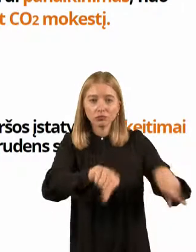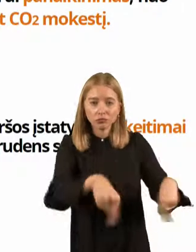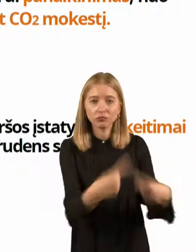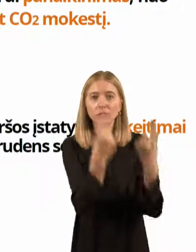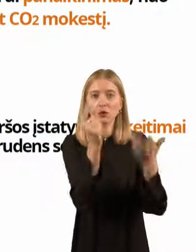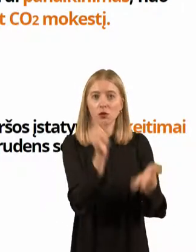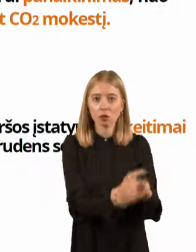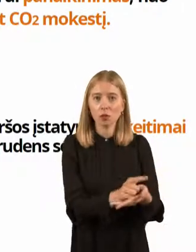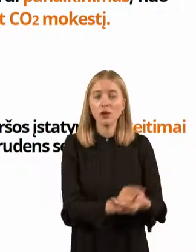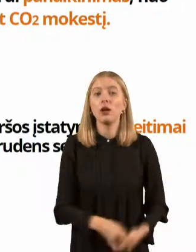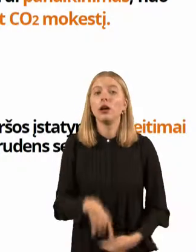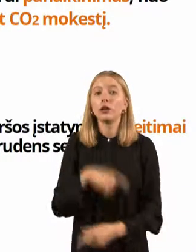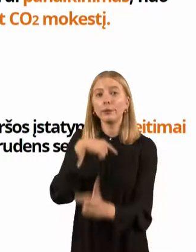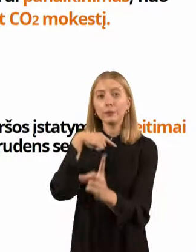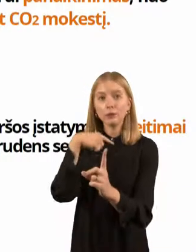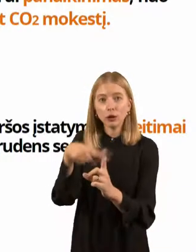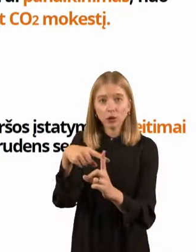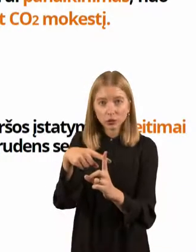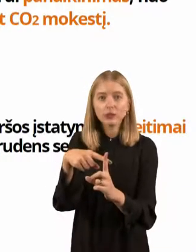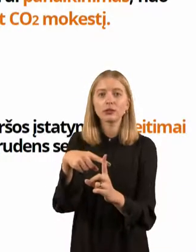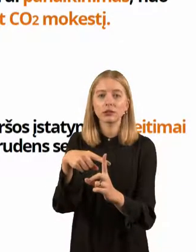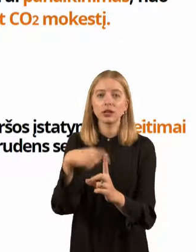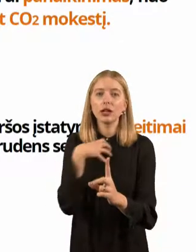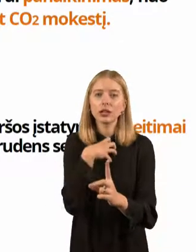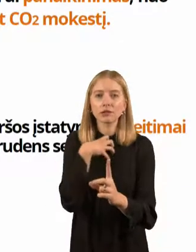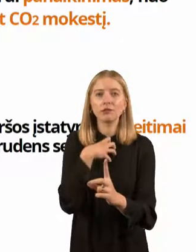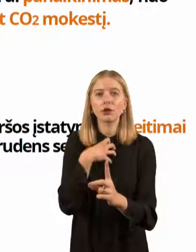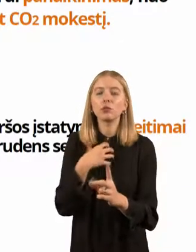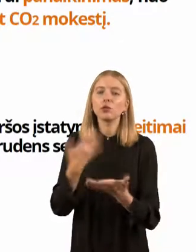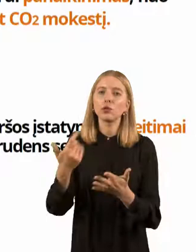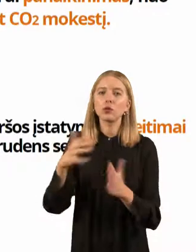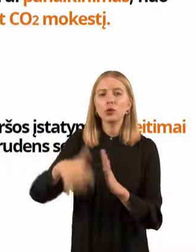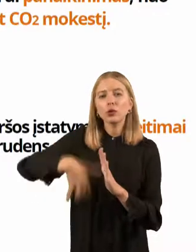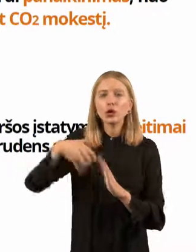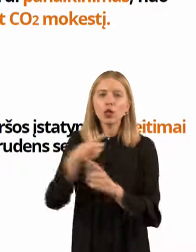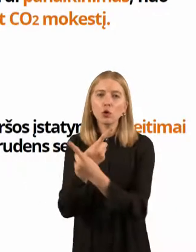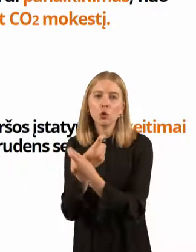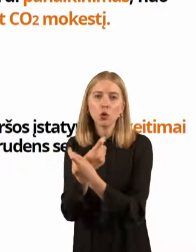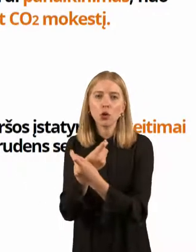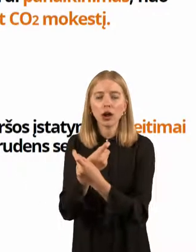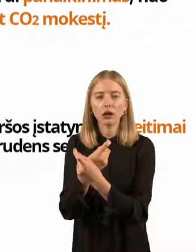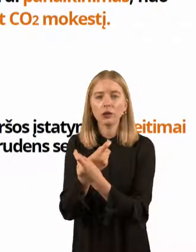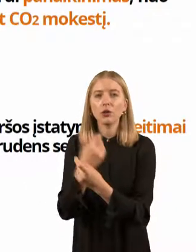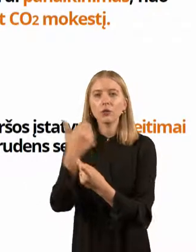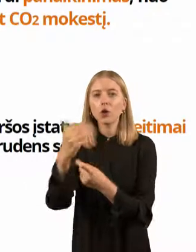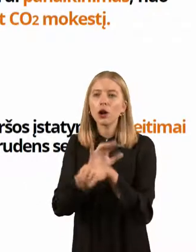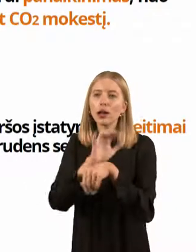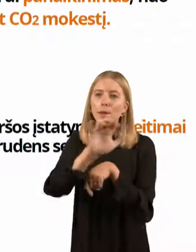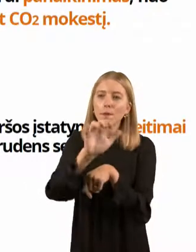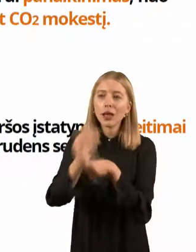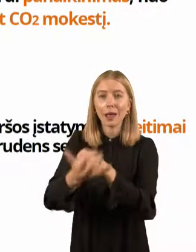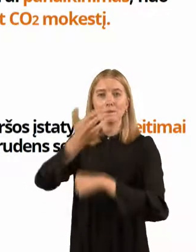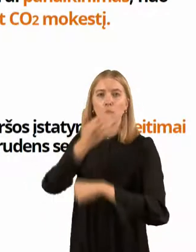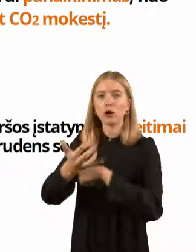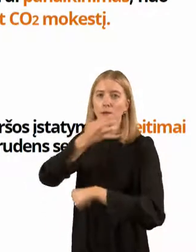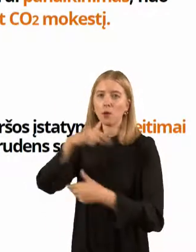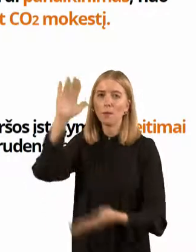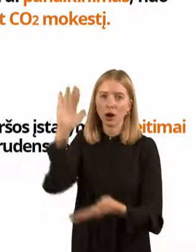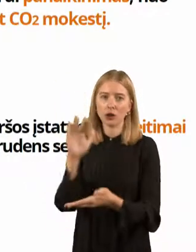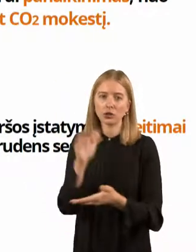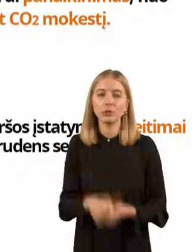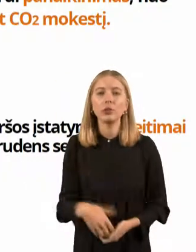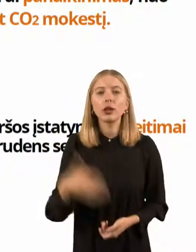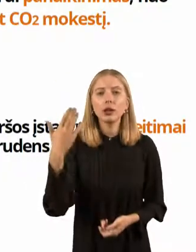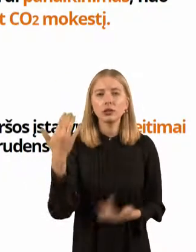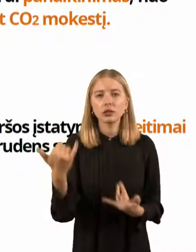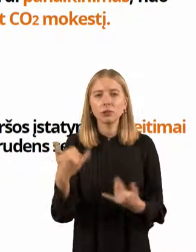not only to invest into development of economic activity, but we also